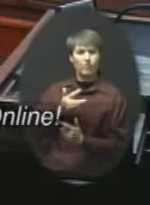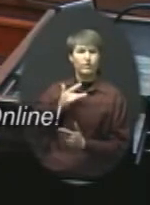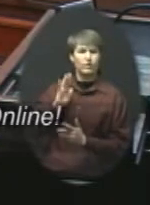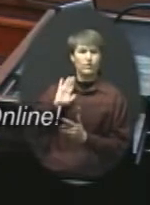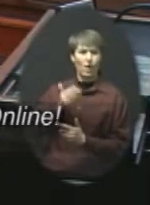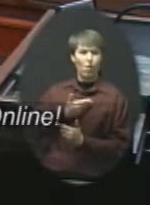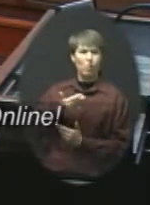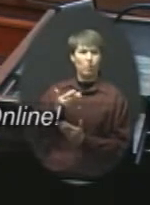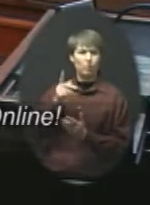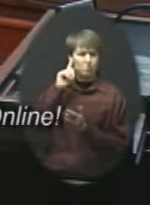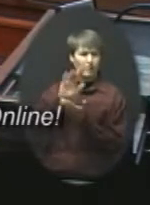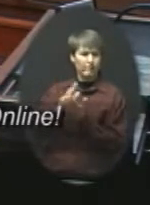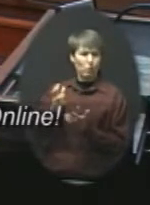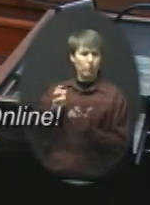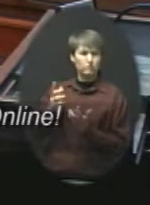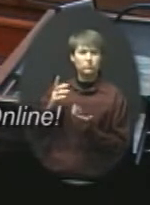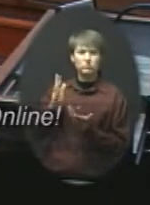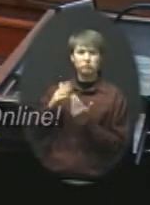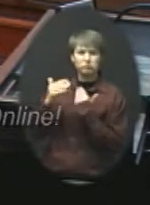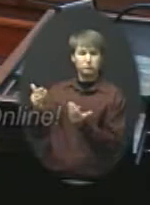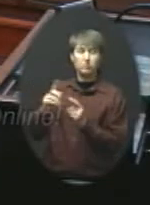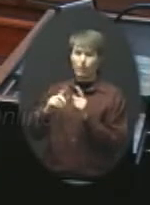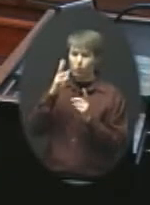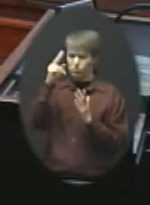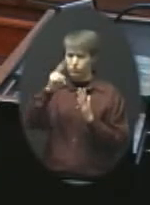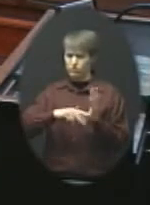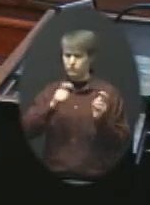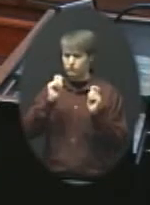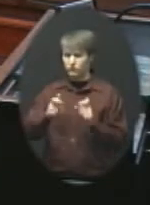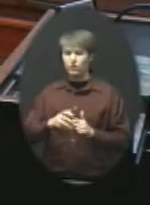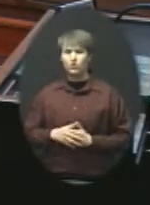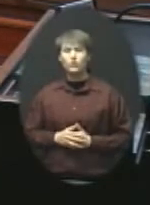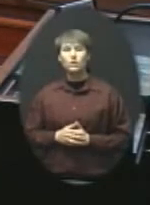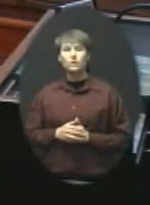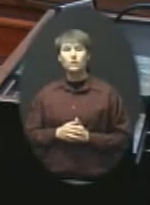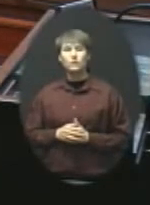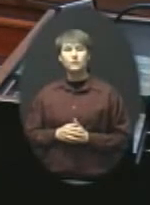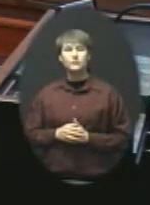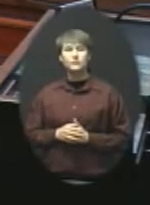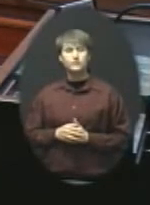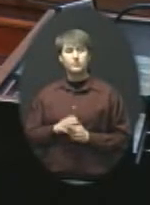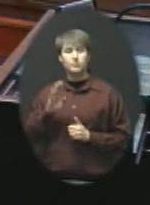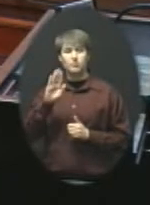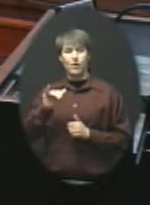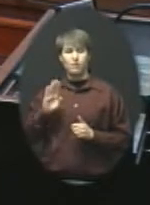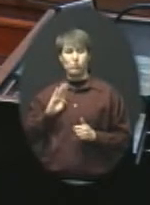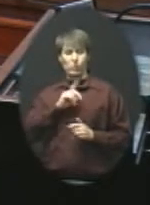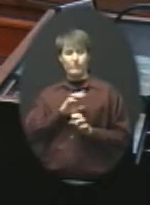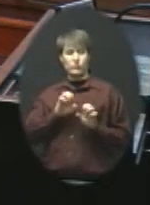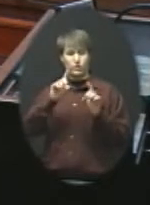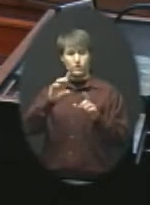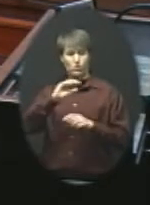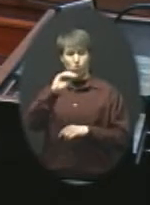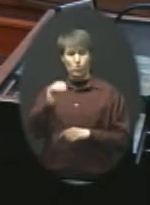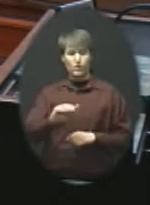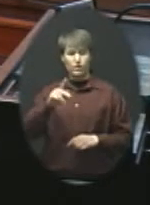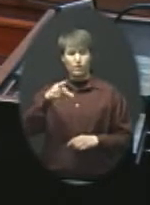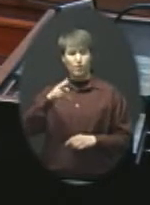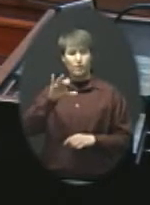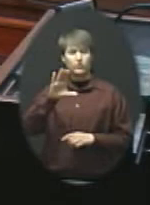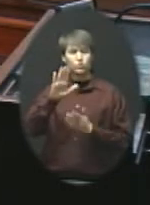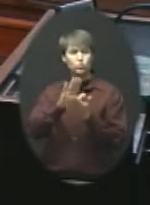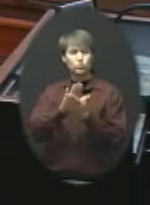desires are going forward. But I'll read through this fairly quickly. You know, a resolution by the Board of Education of the Olathe Public